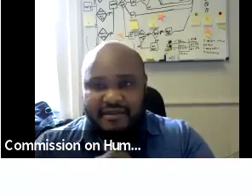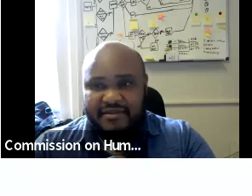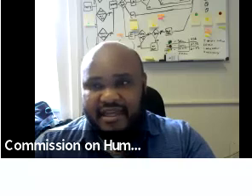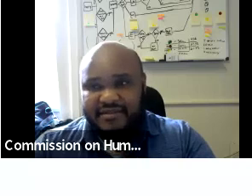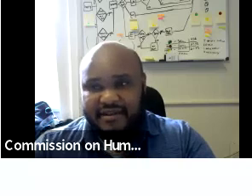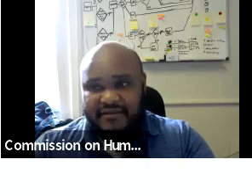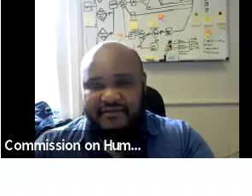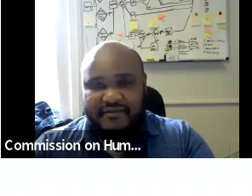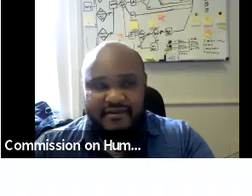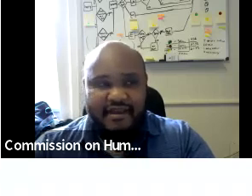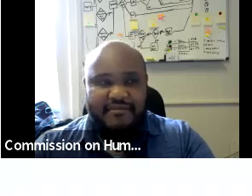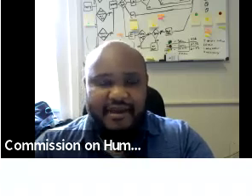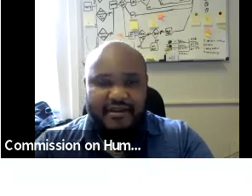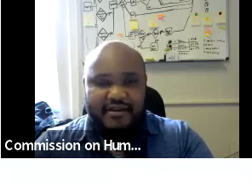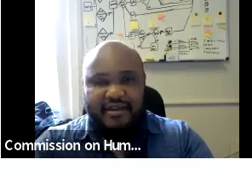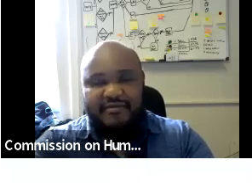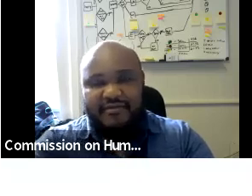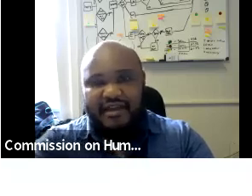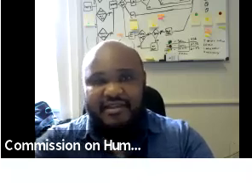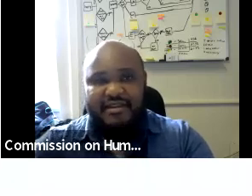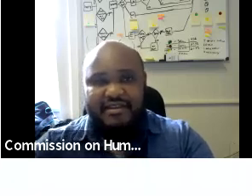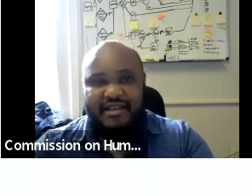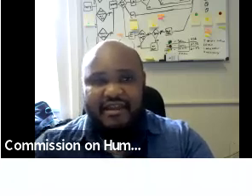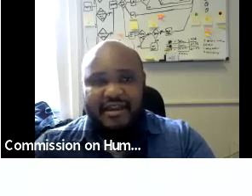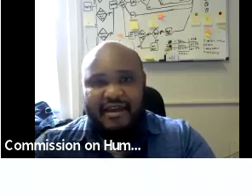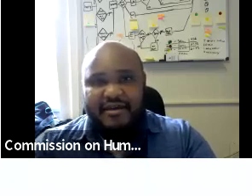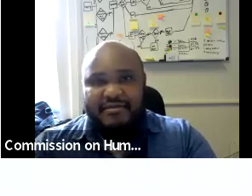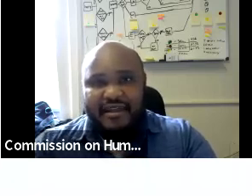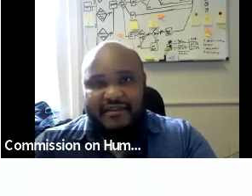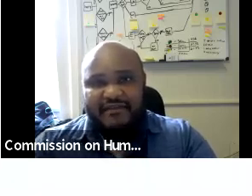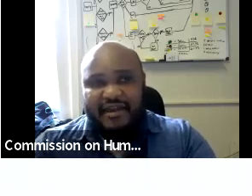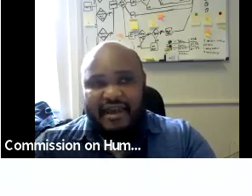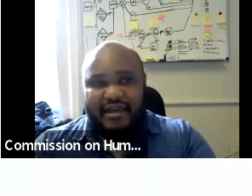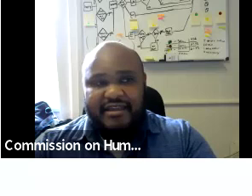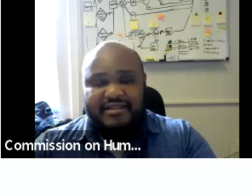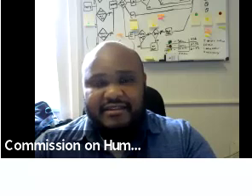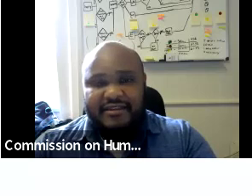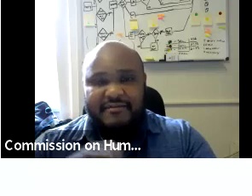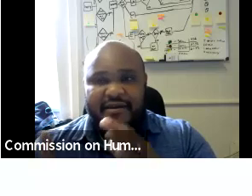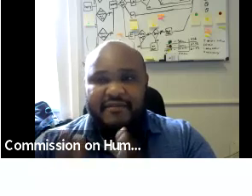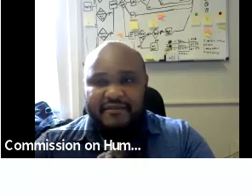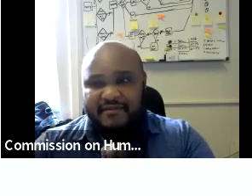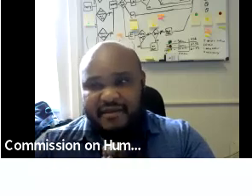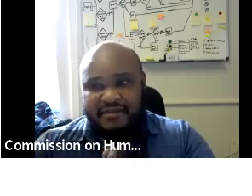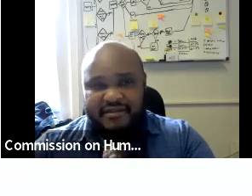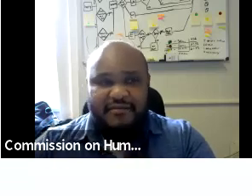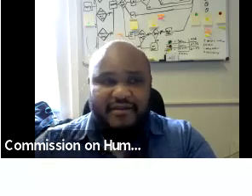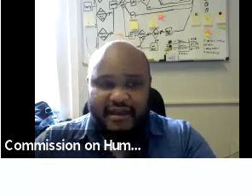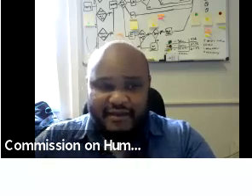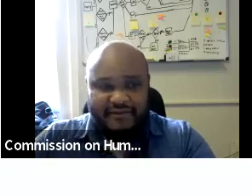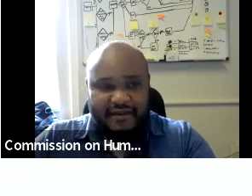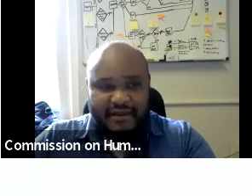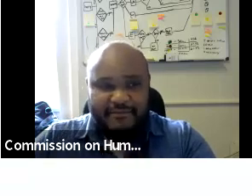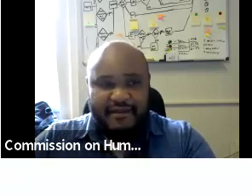there are multiple types of non-binary identities that identify as neither male nor female. So we